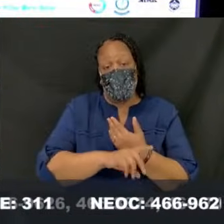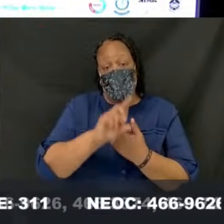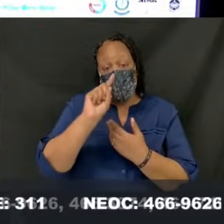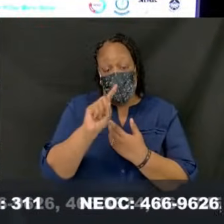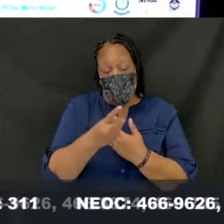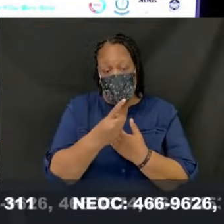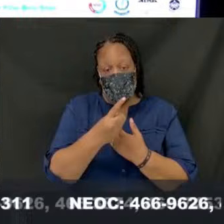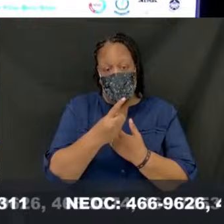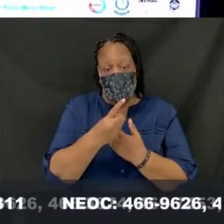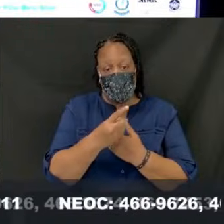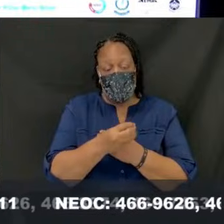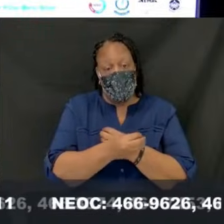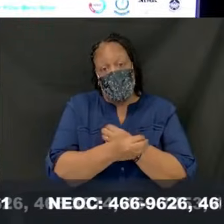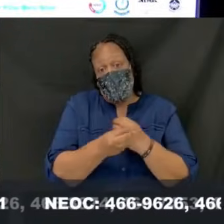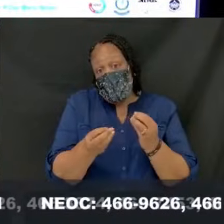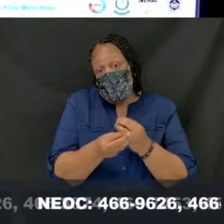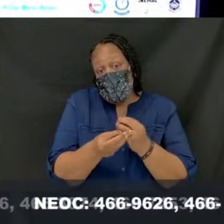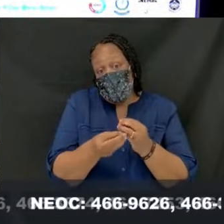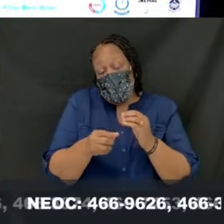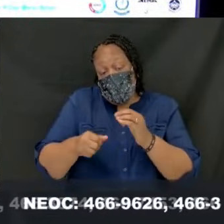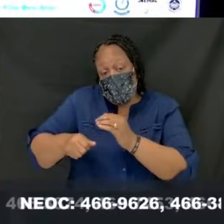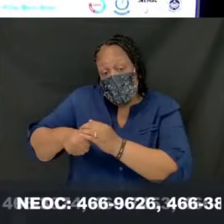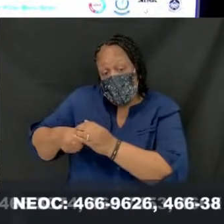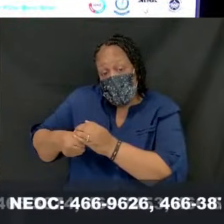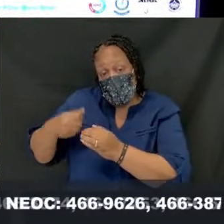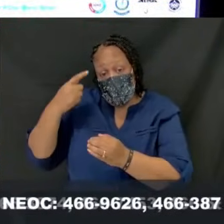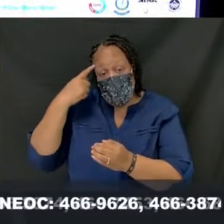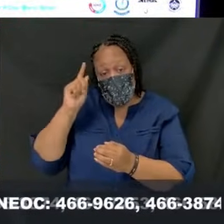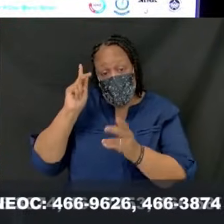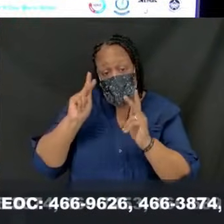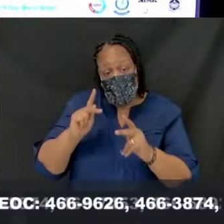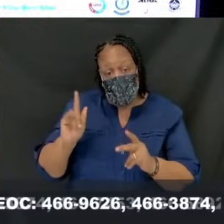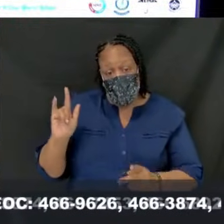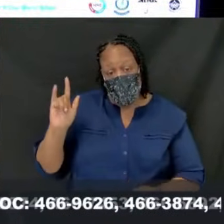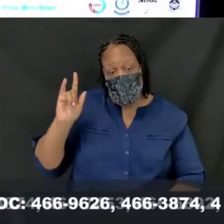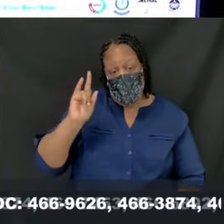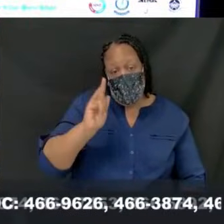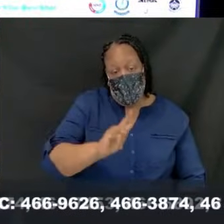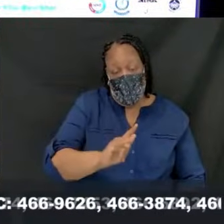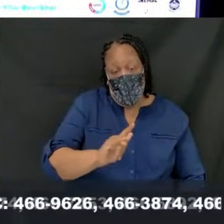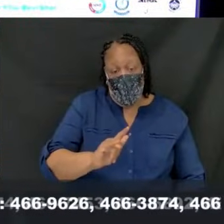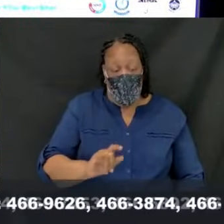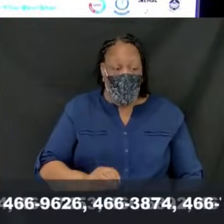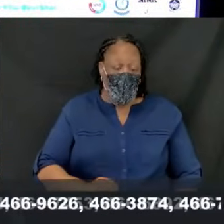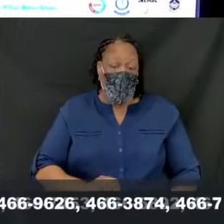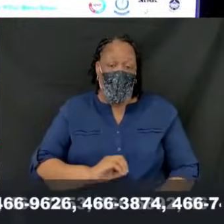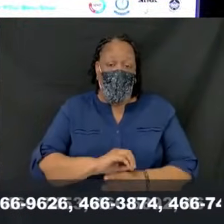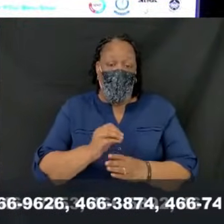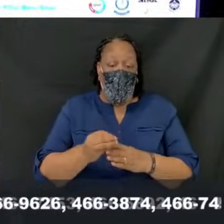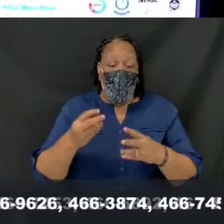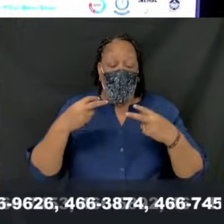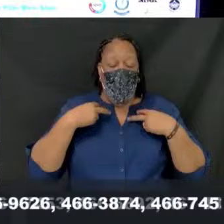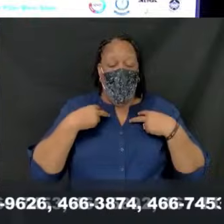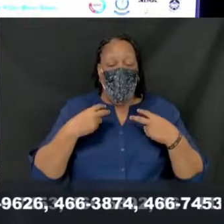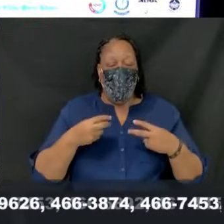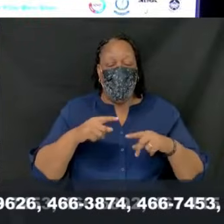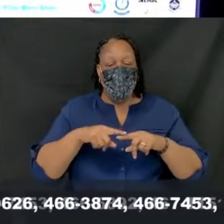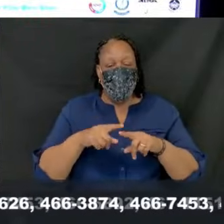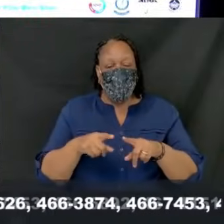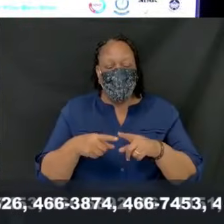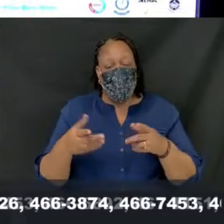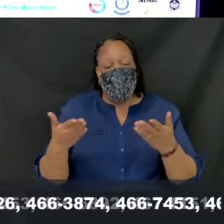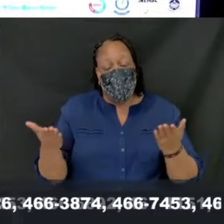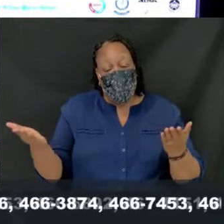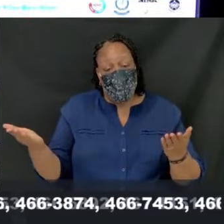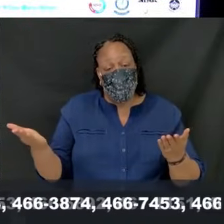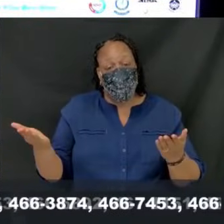for inbound passengers. We should be able to have a number of activities without having to worry about many other restrictions. So